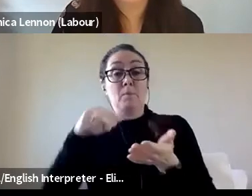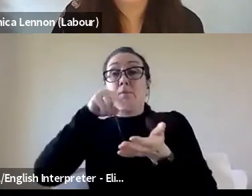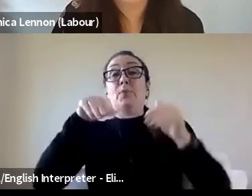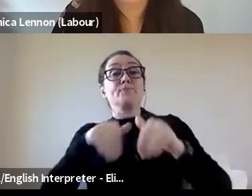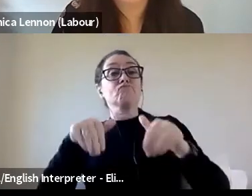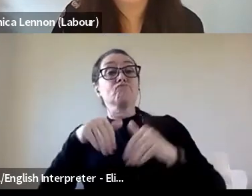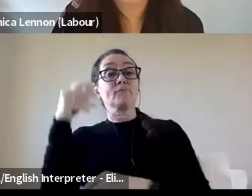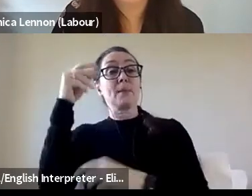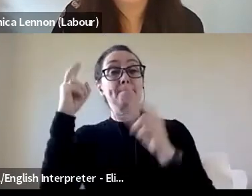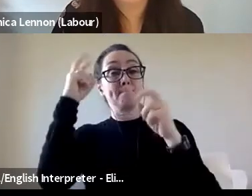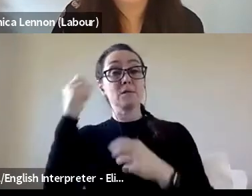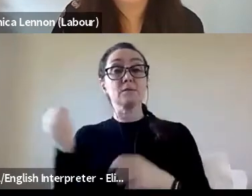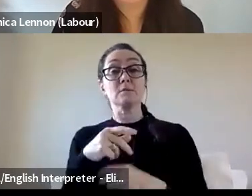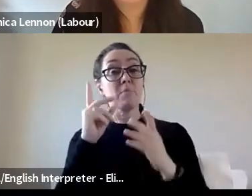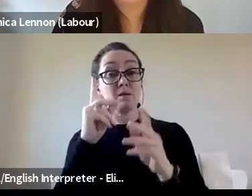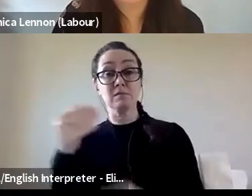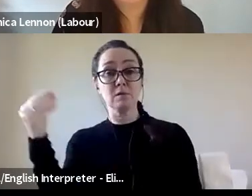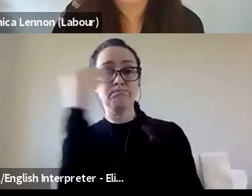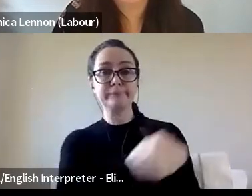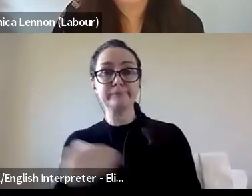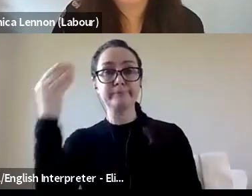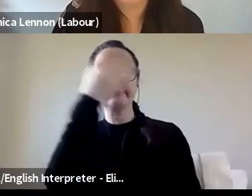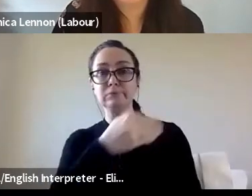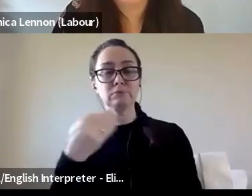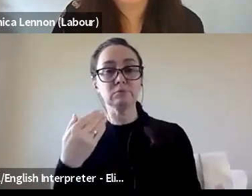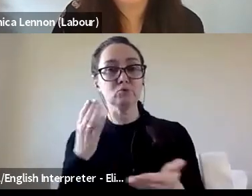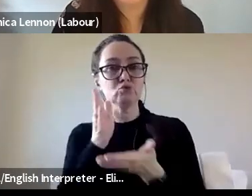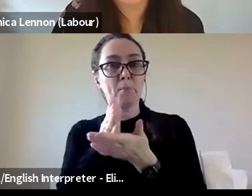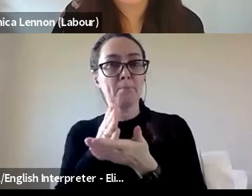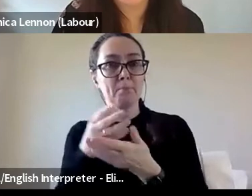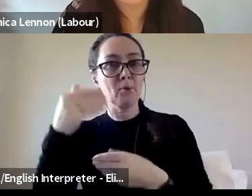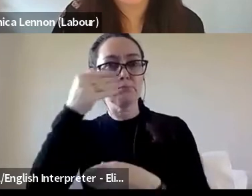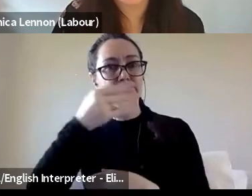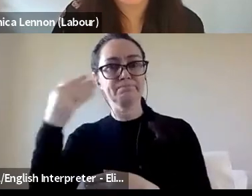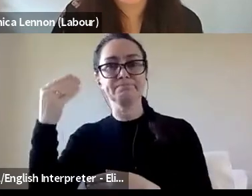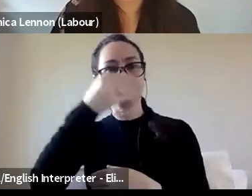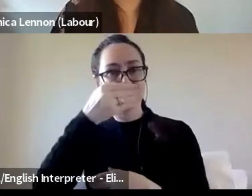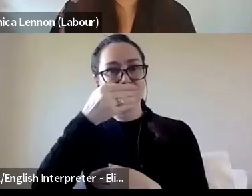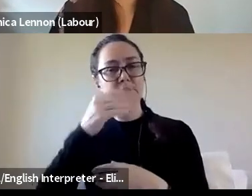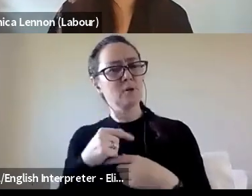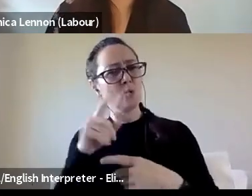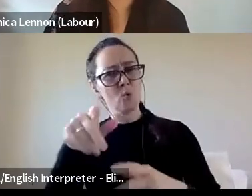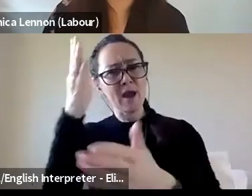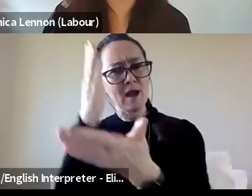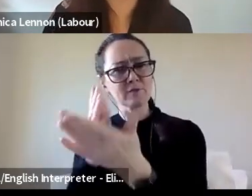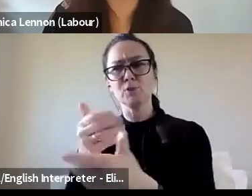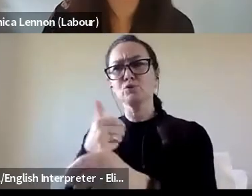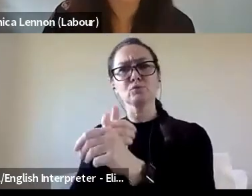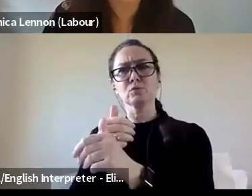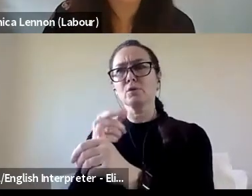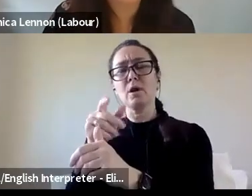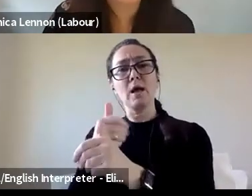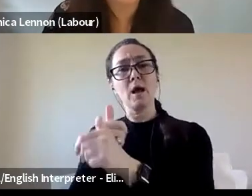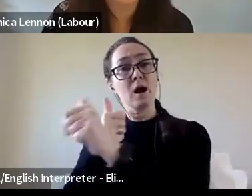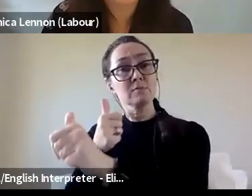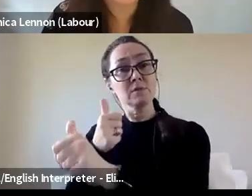appalling. And I think we need to make sure that that bus companies are held to account for, bus operators are